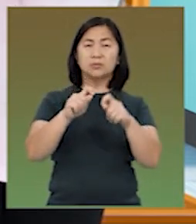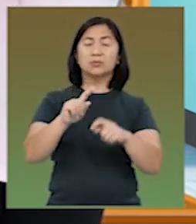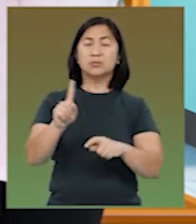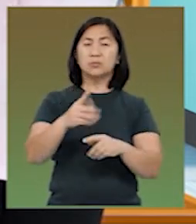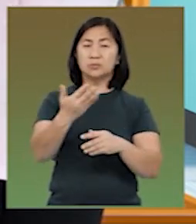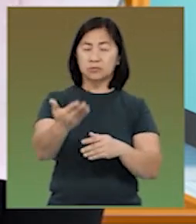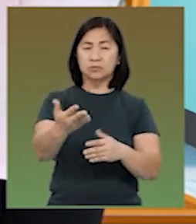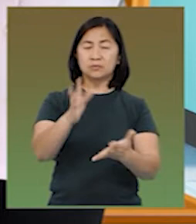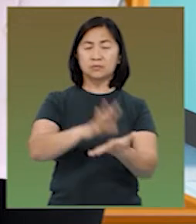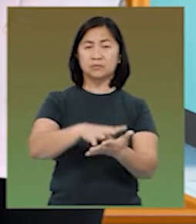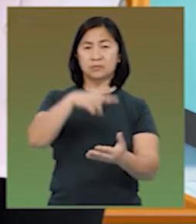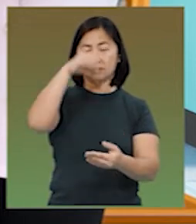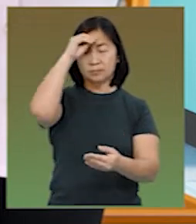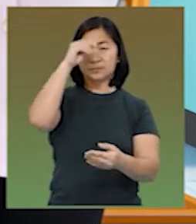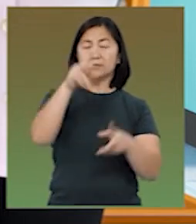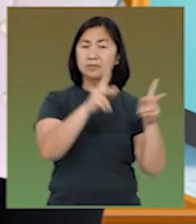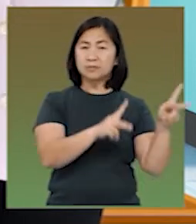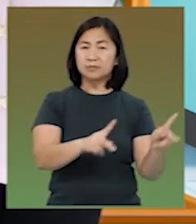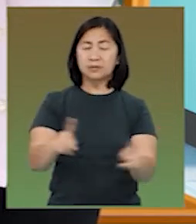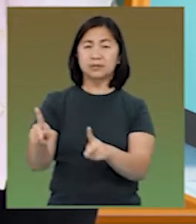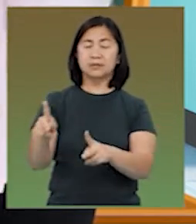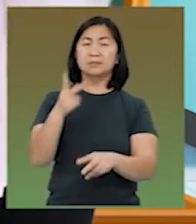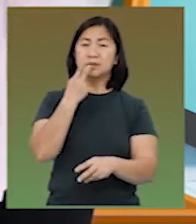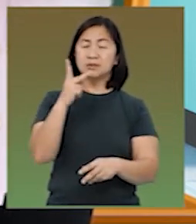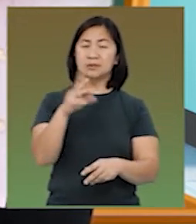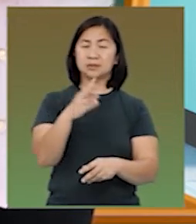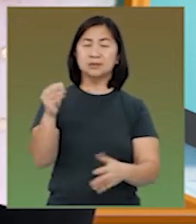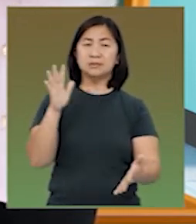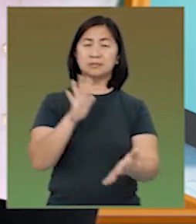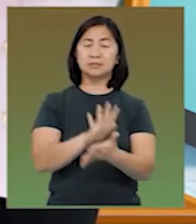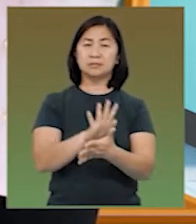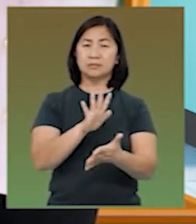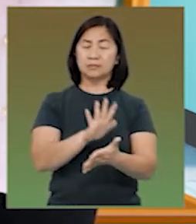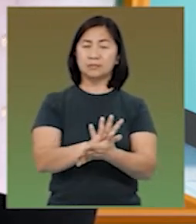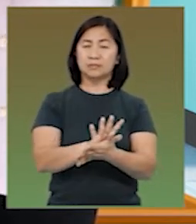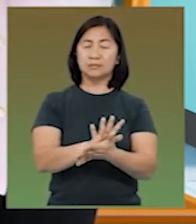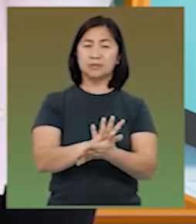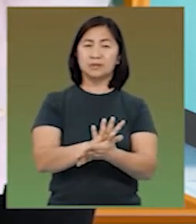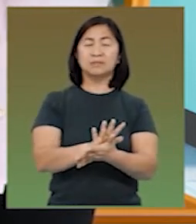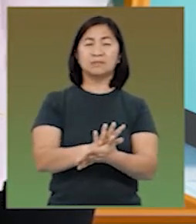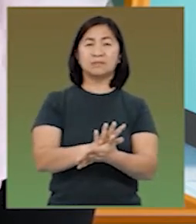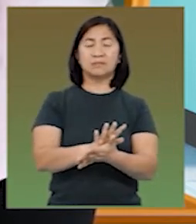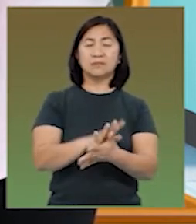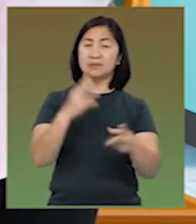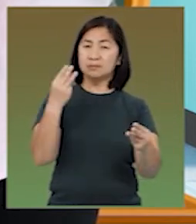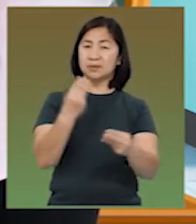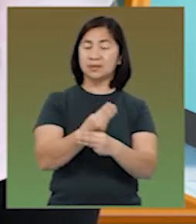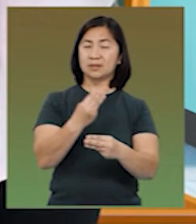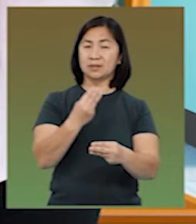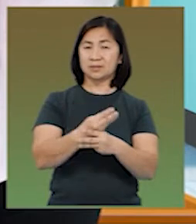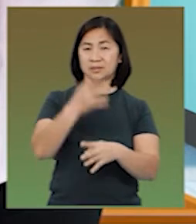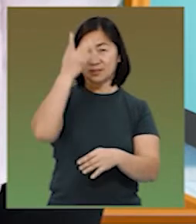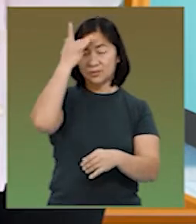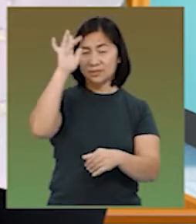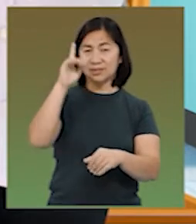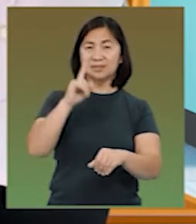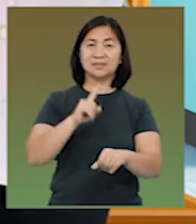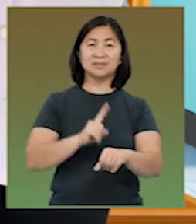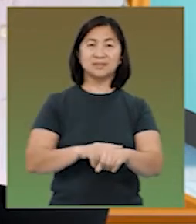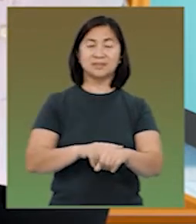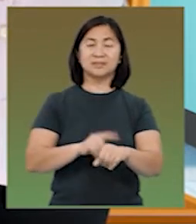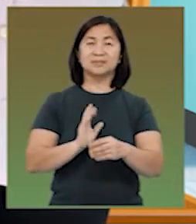inyong natutunan. Prepare your pencils and papers dahil it's